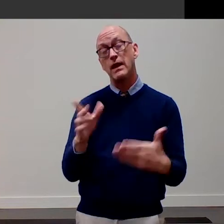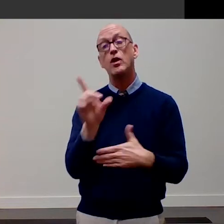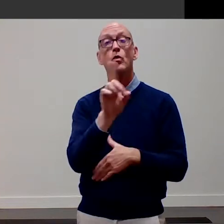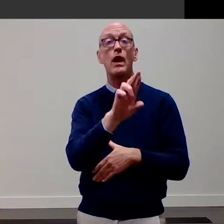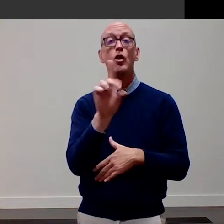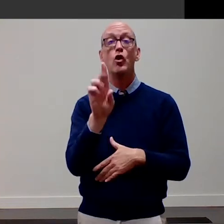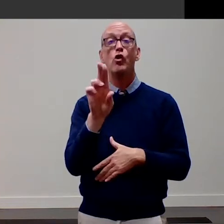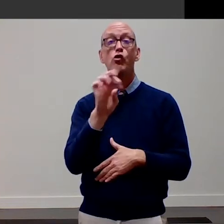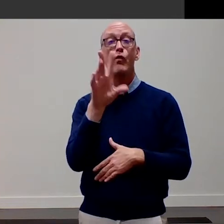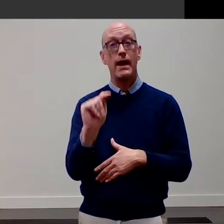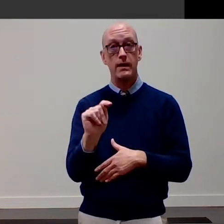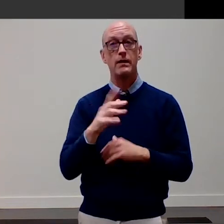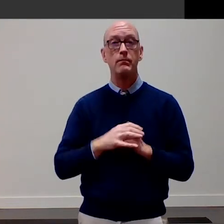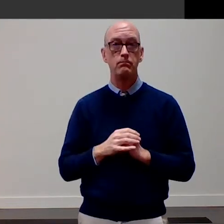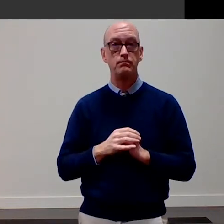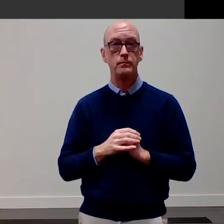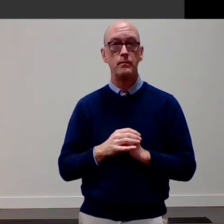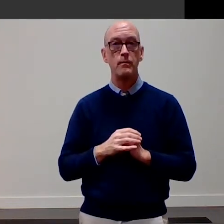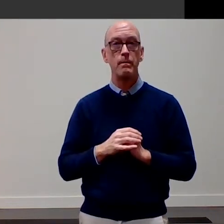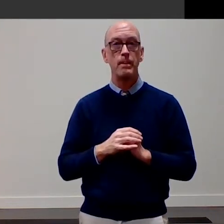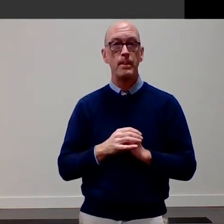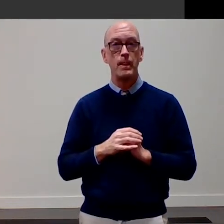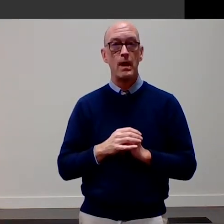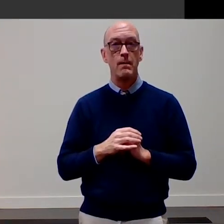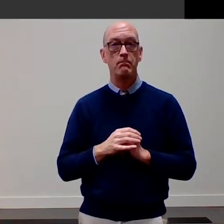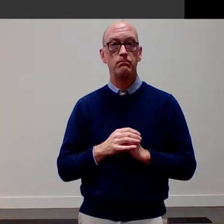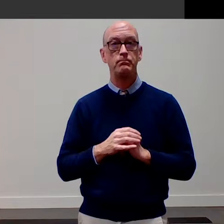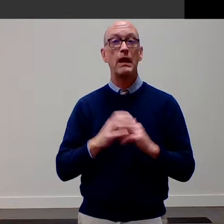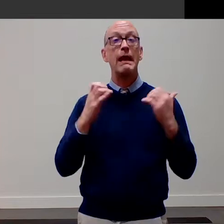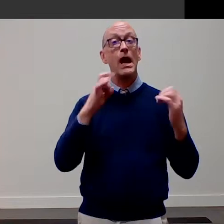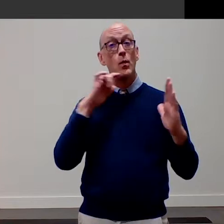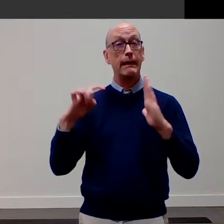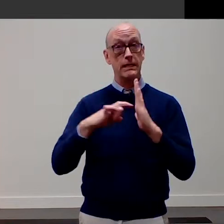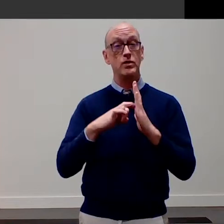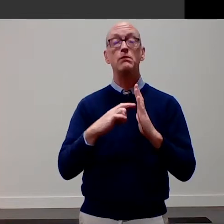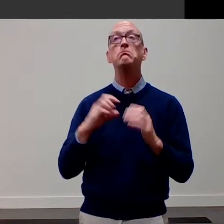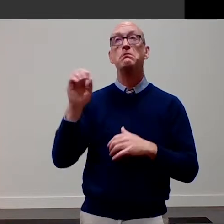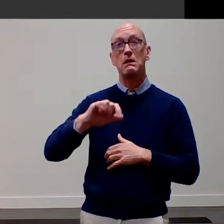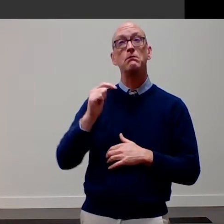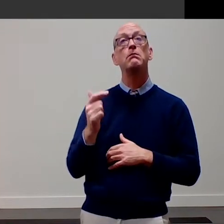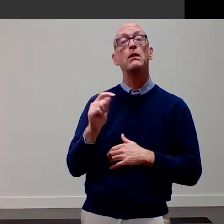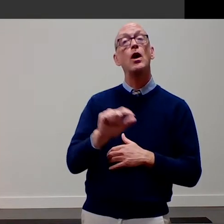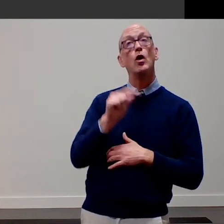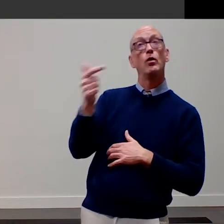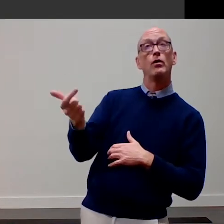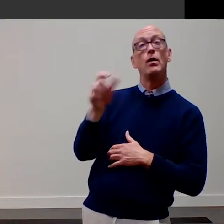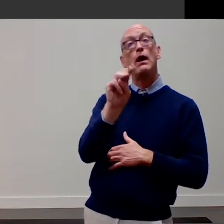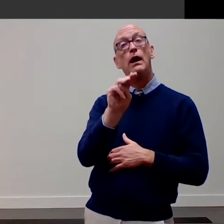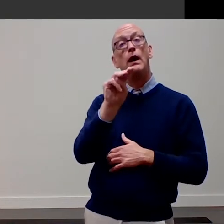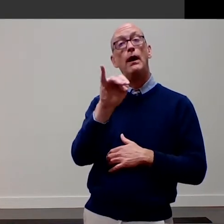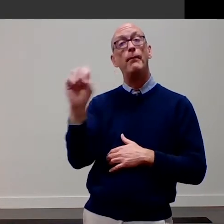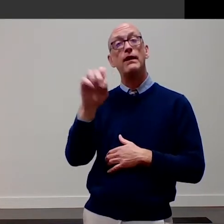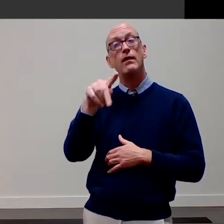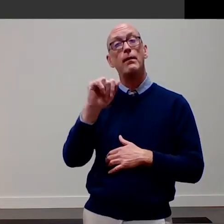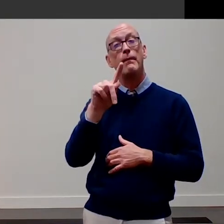you stay with it and do the special presentations and recognition? Yes, I will turn presentations over to Ms. Patty